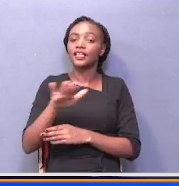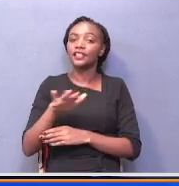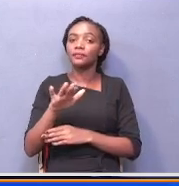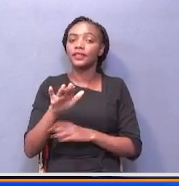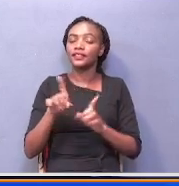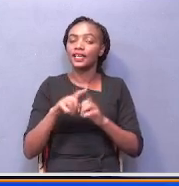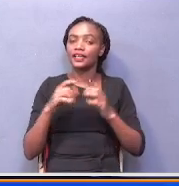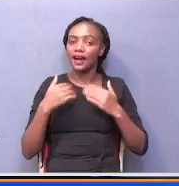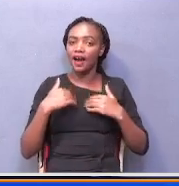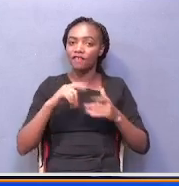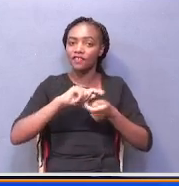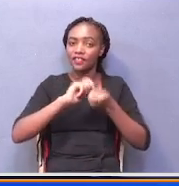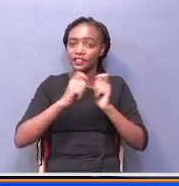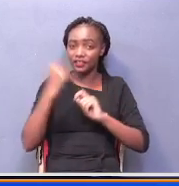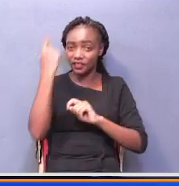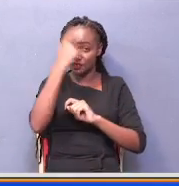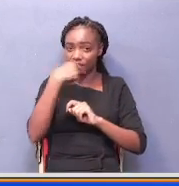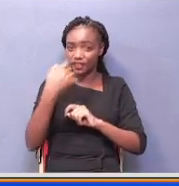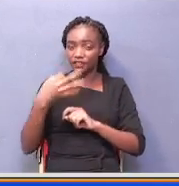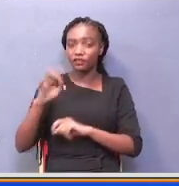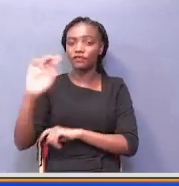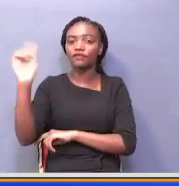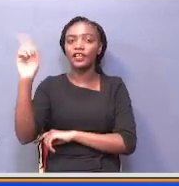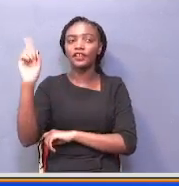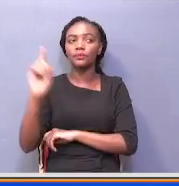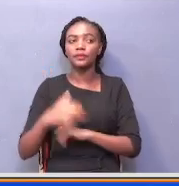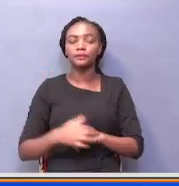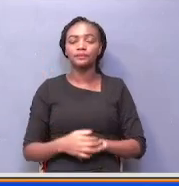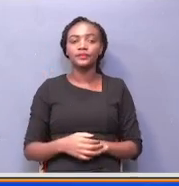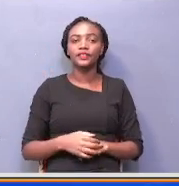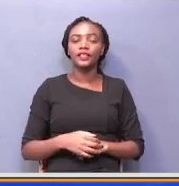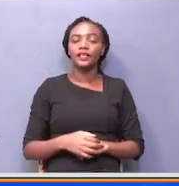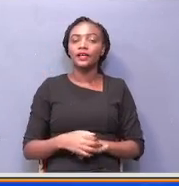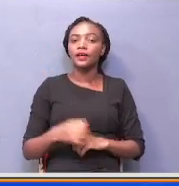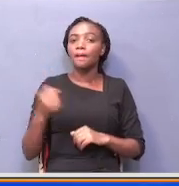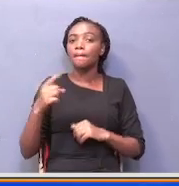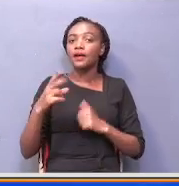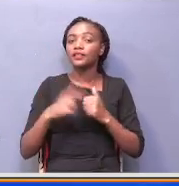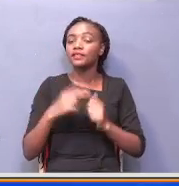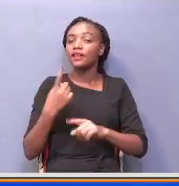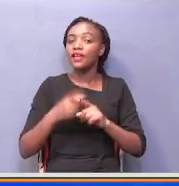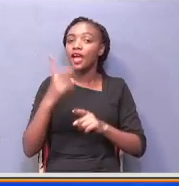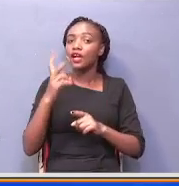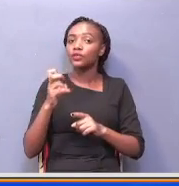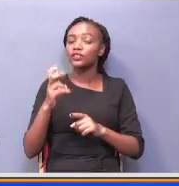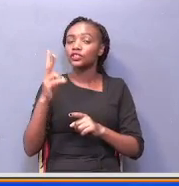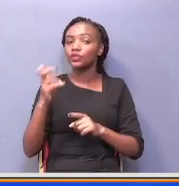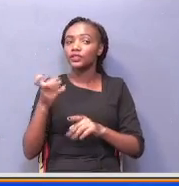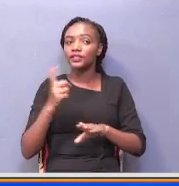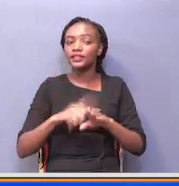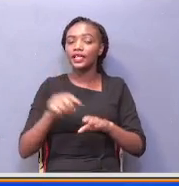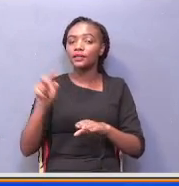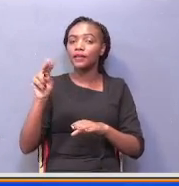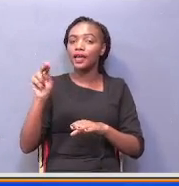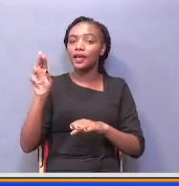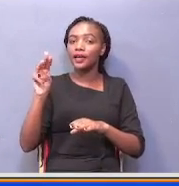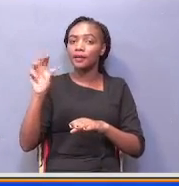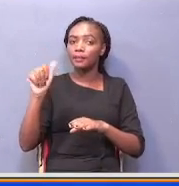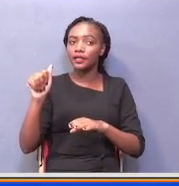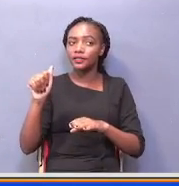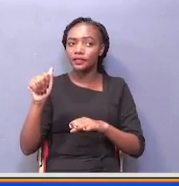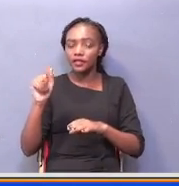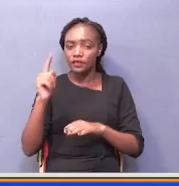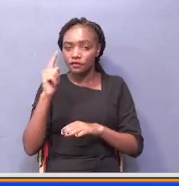presents the changing face of Nairobi. In July 2020, when the Nairobi Metropolitan Services finished